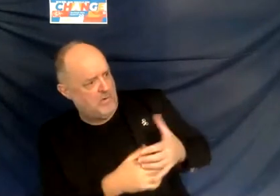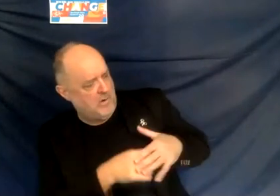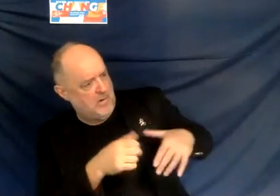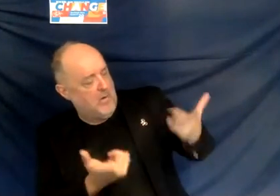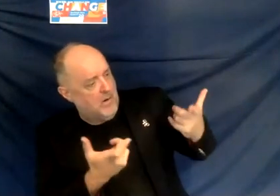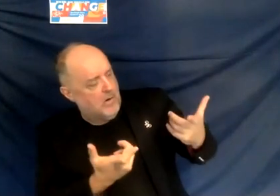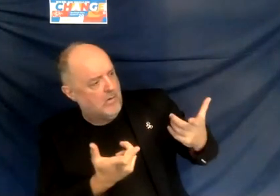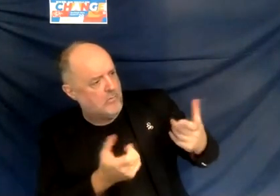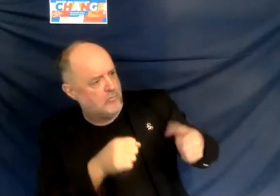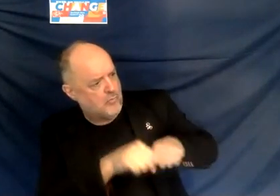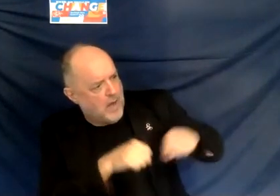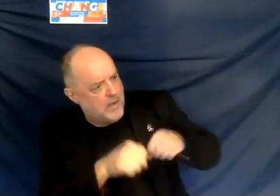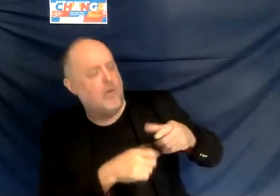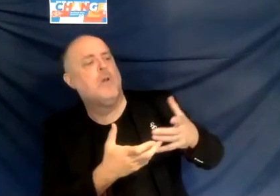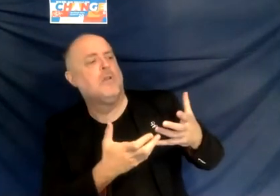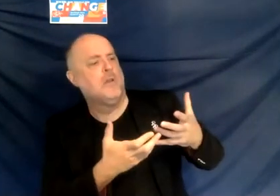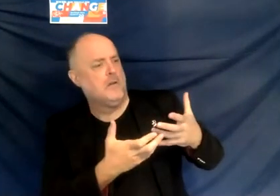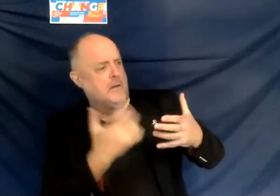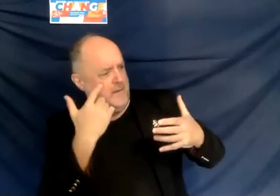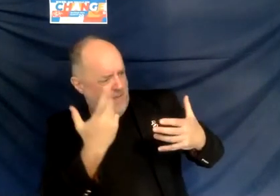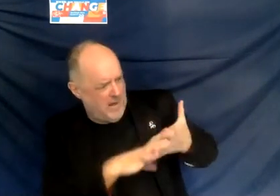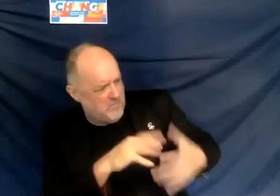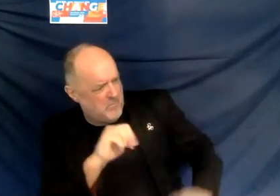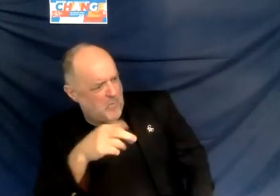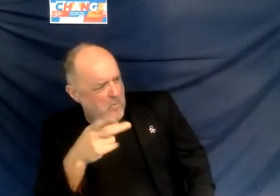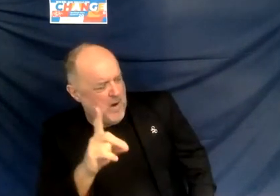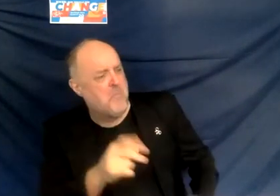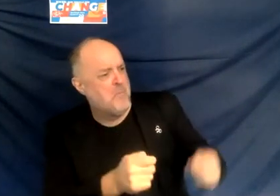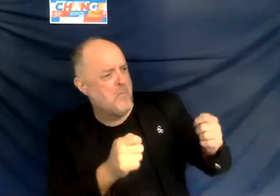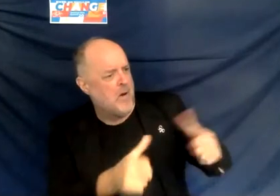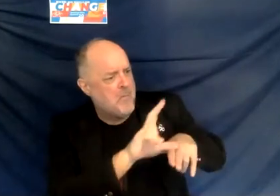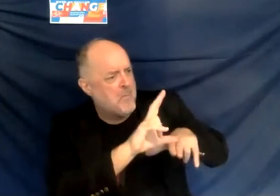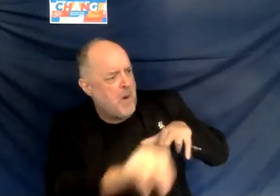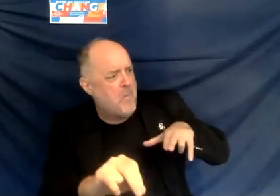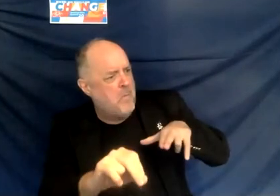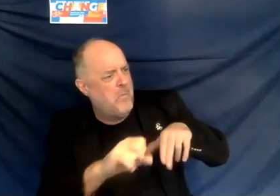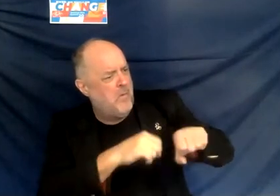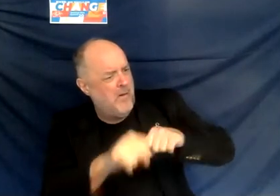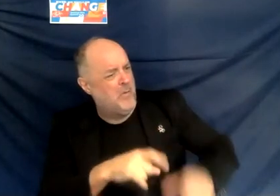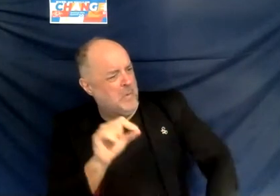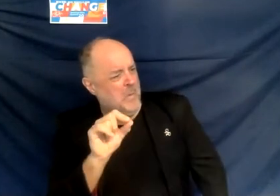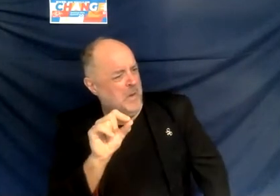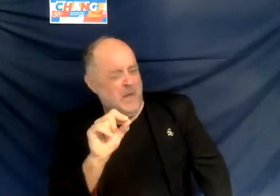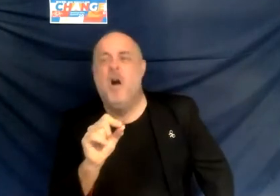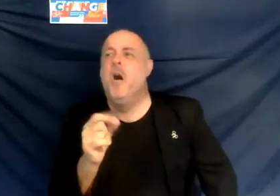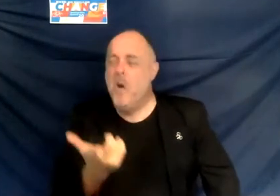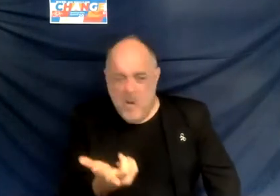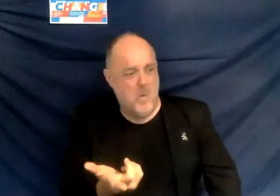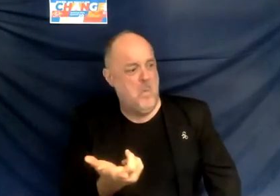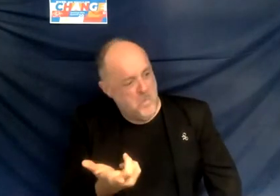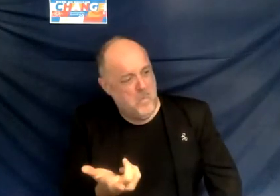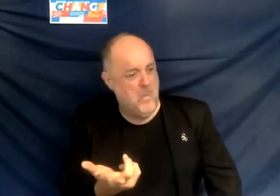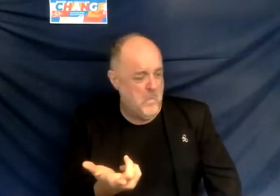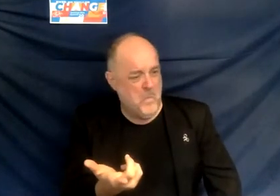like a vehicle that you think goes 20 miles an hour, 18 miles an hour, a moped. But then you think about in the US context, sometimes